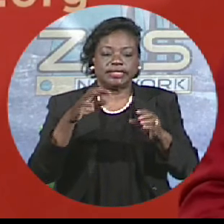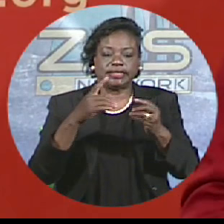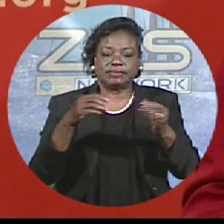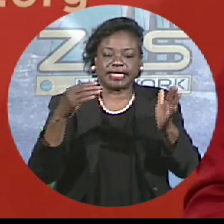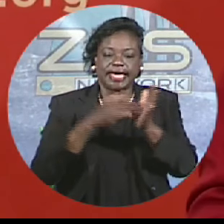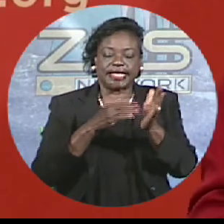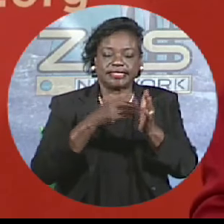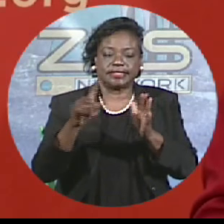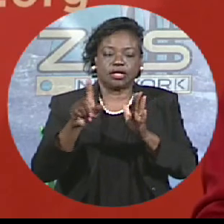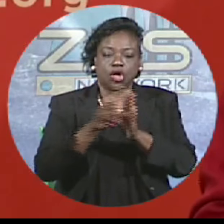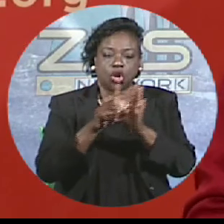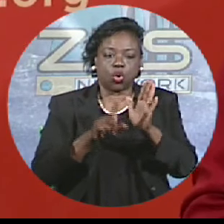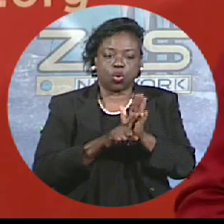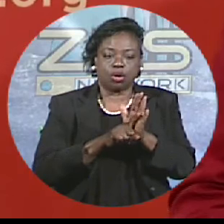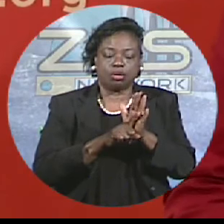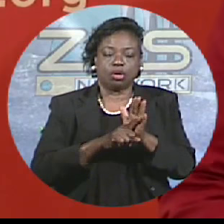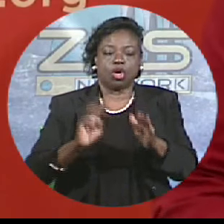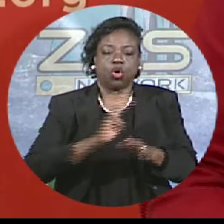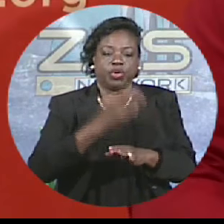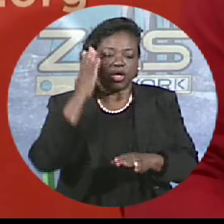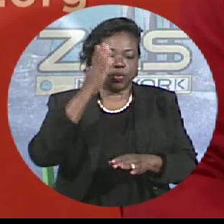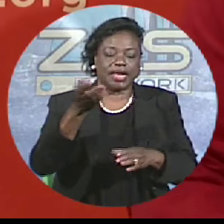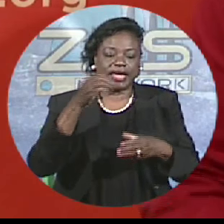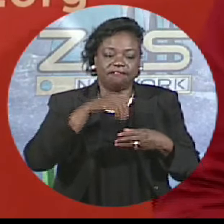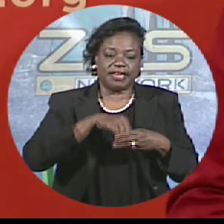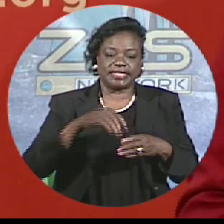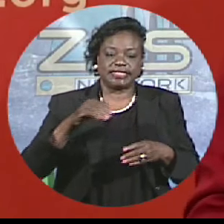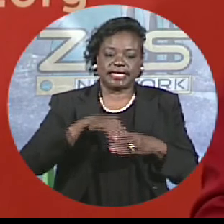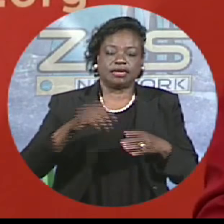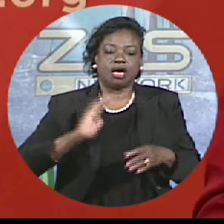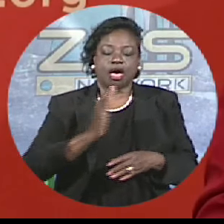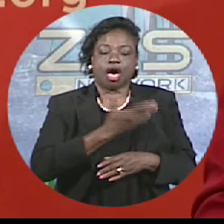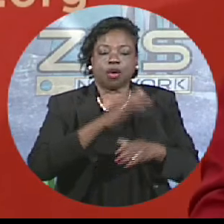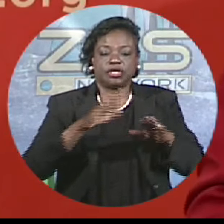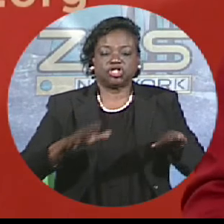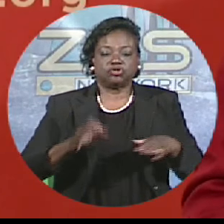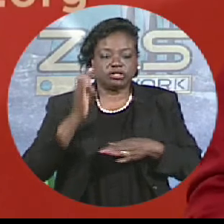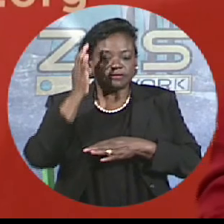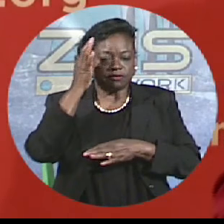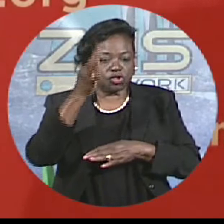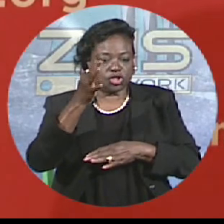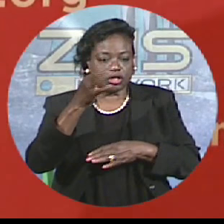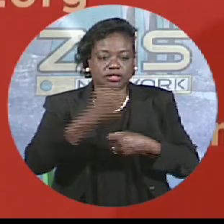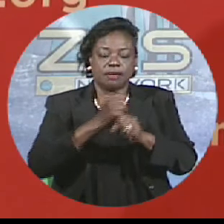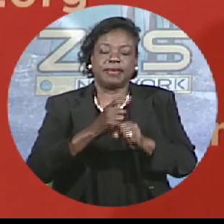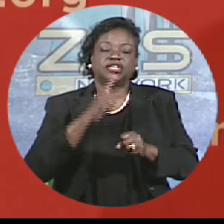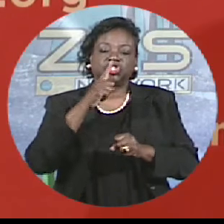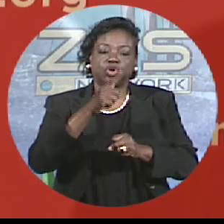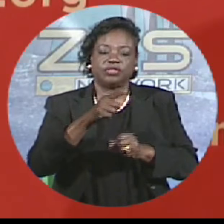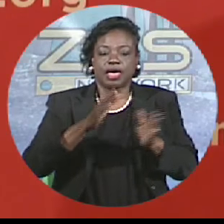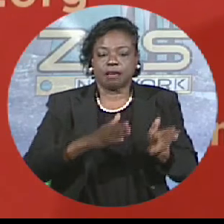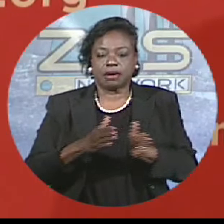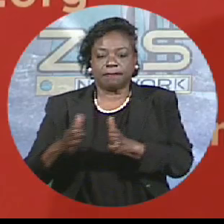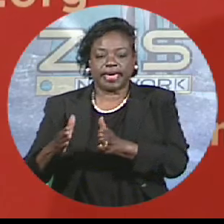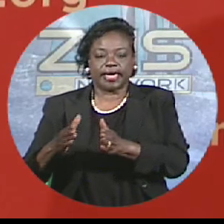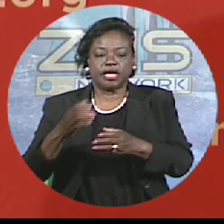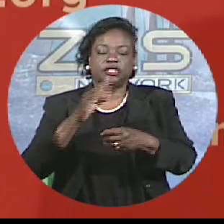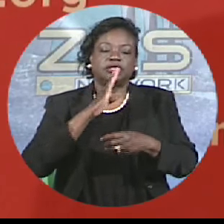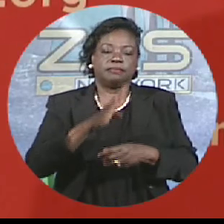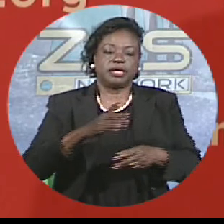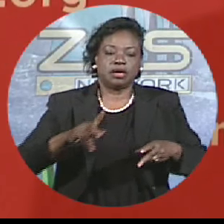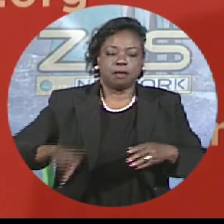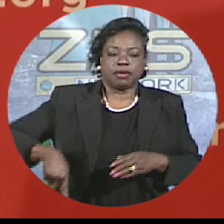We will invest in our children's future to make sure they are prepared to be productive members of